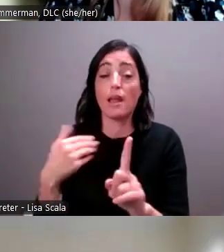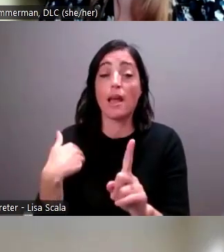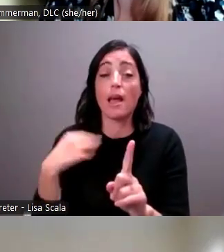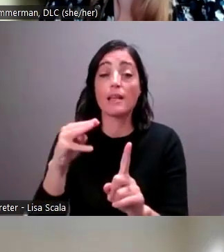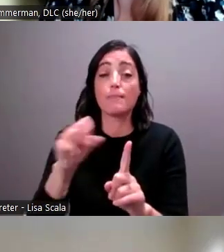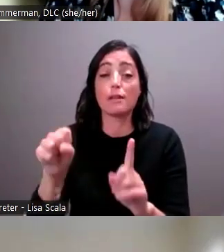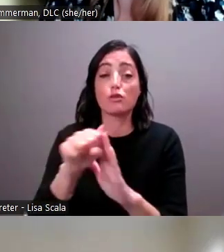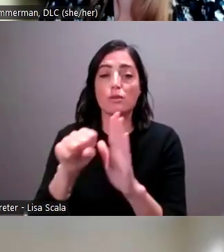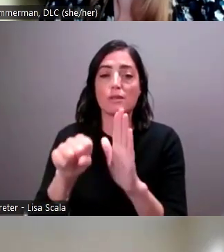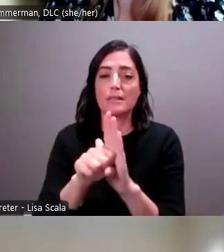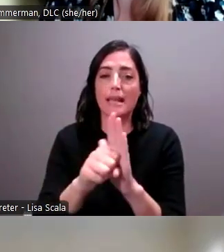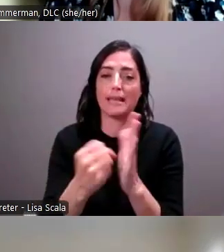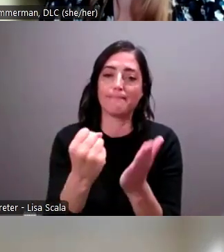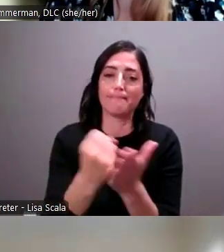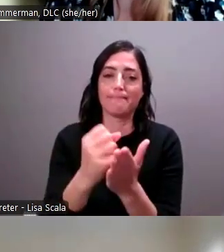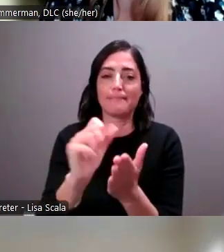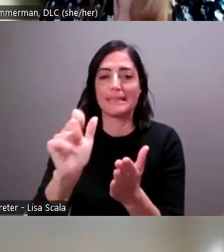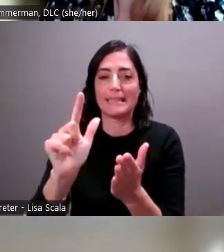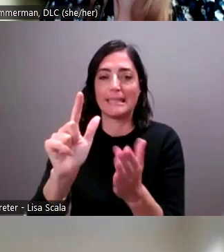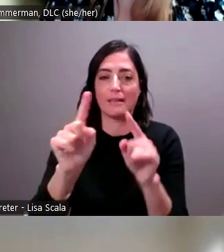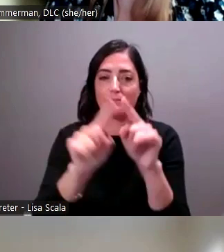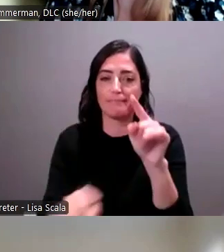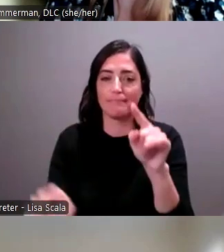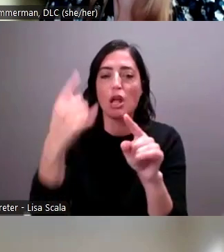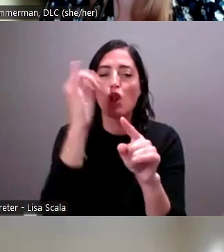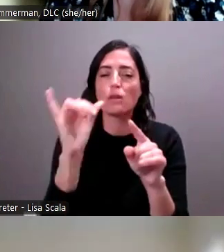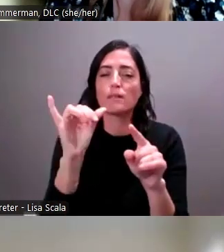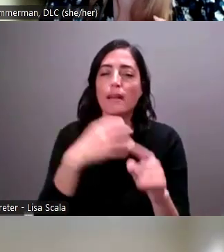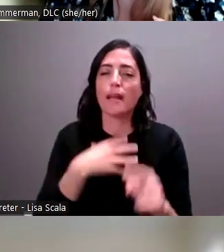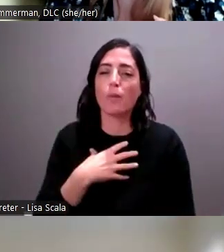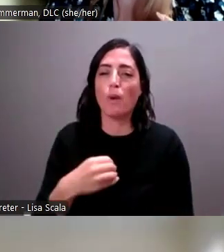state seal, and it looks like a white postcard.